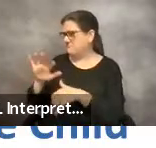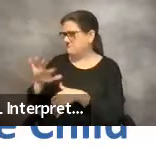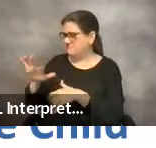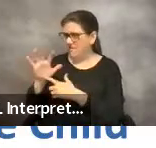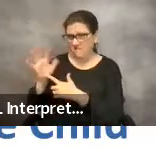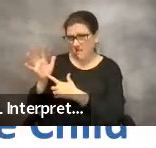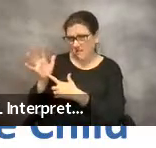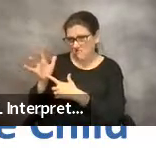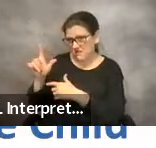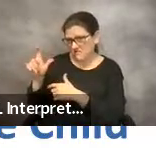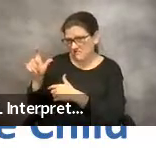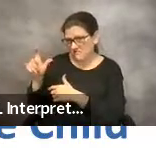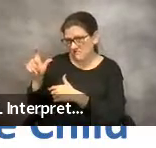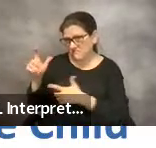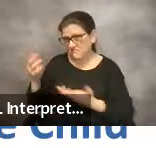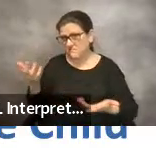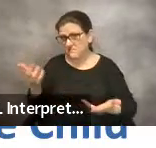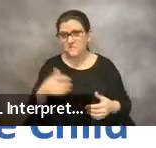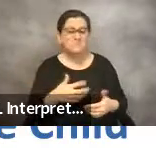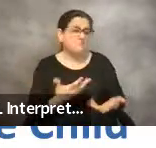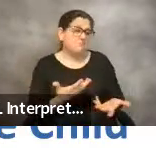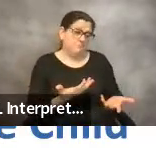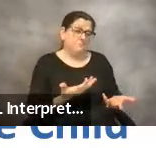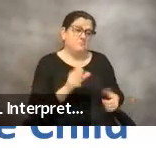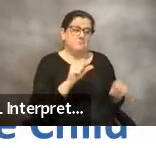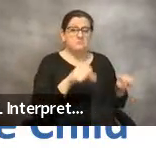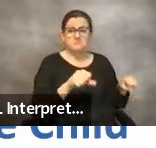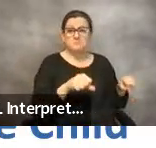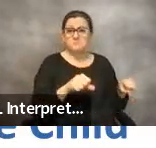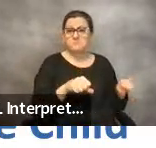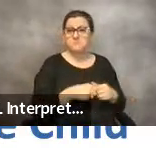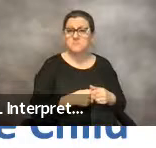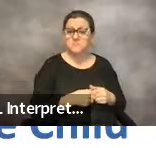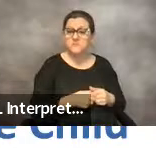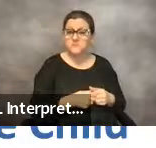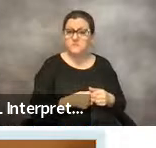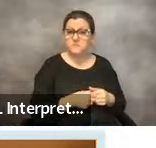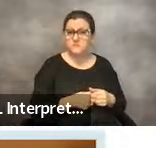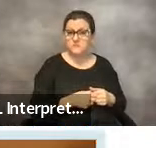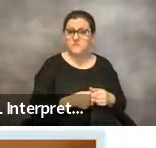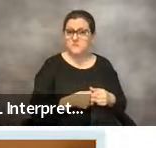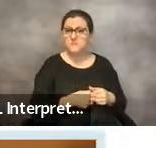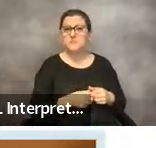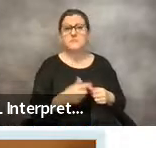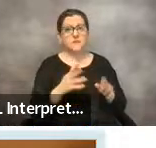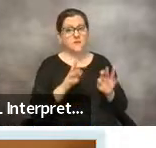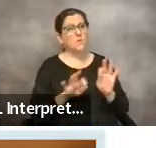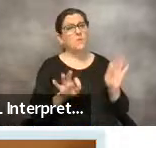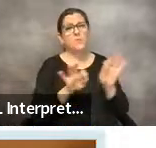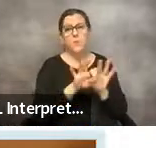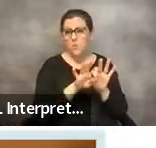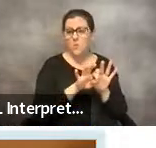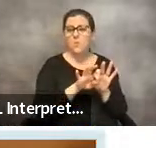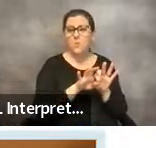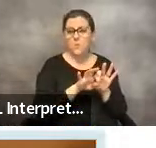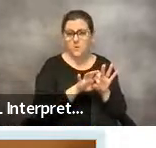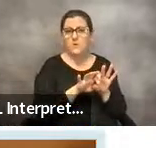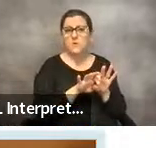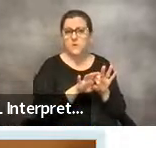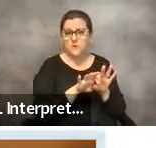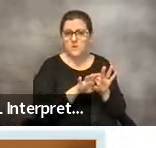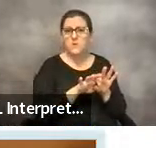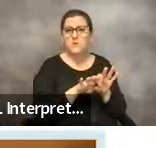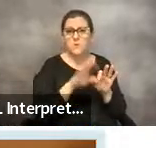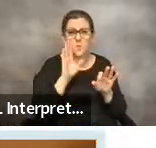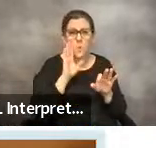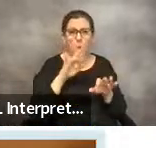right? It might. That process. Yep. Okay. We have to make sure that